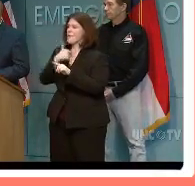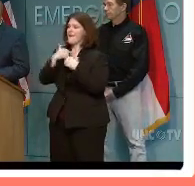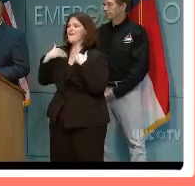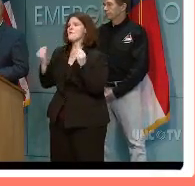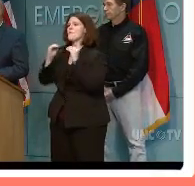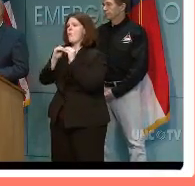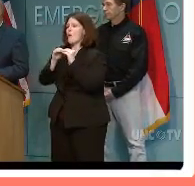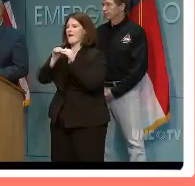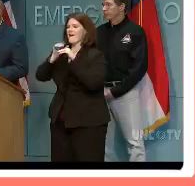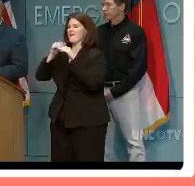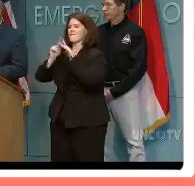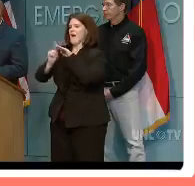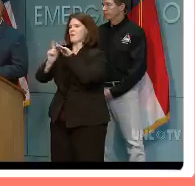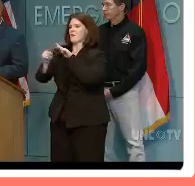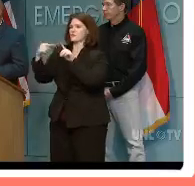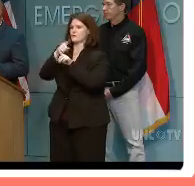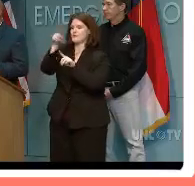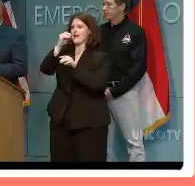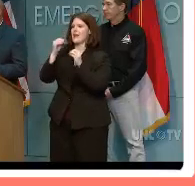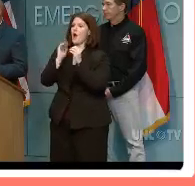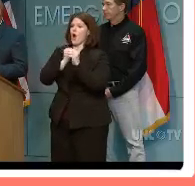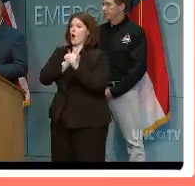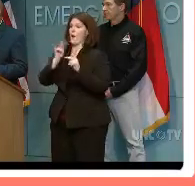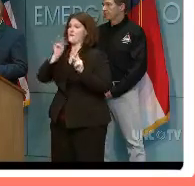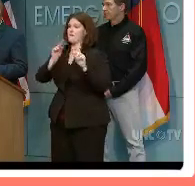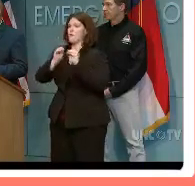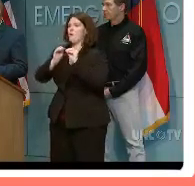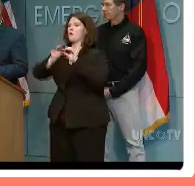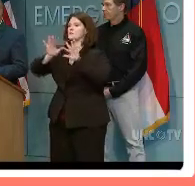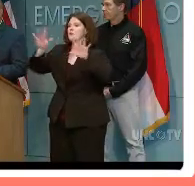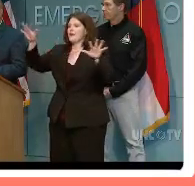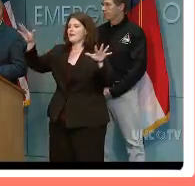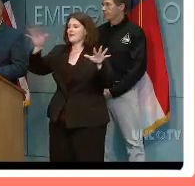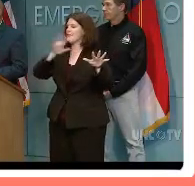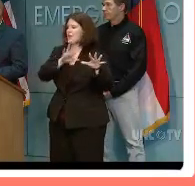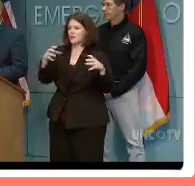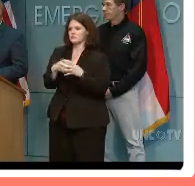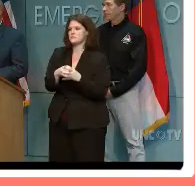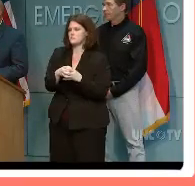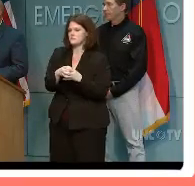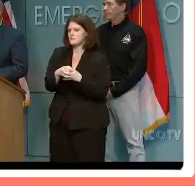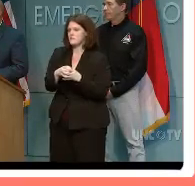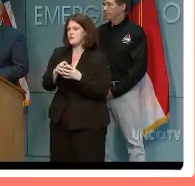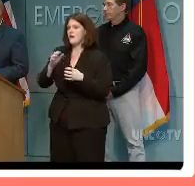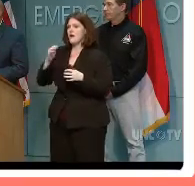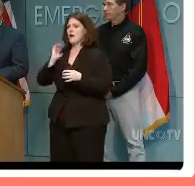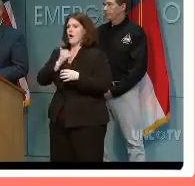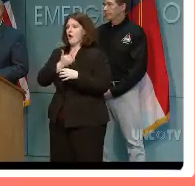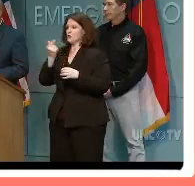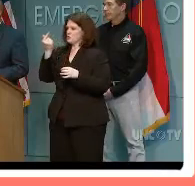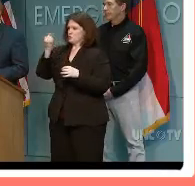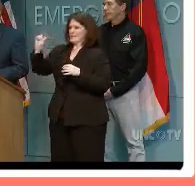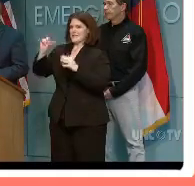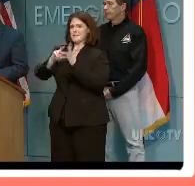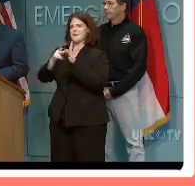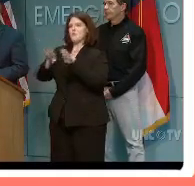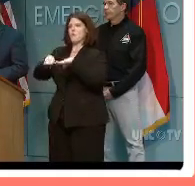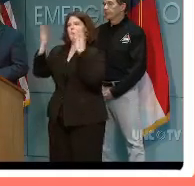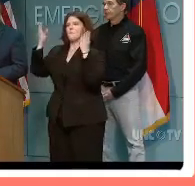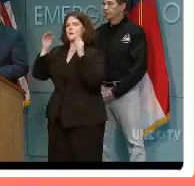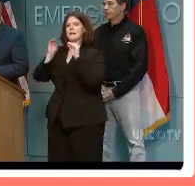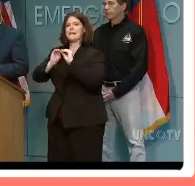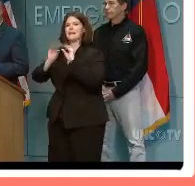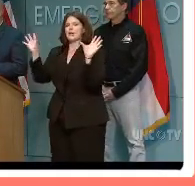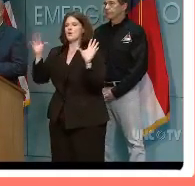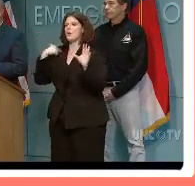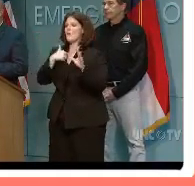Much more dispersed population. All of our routes are green, and we've also flexed additional motorist